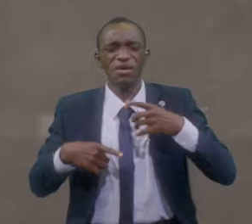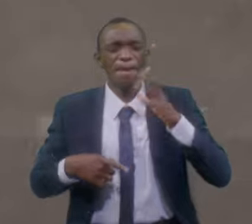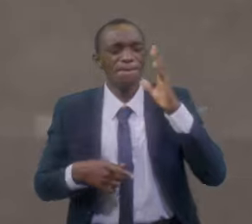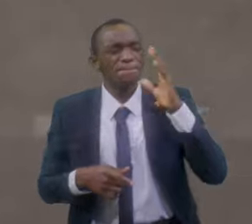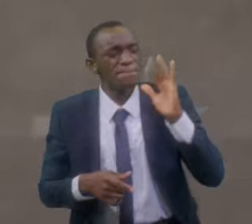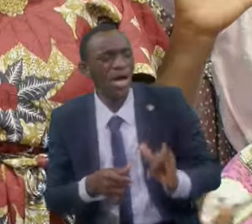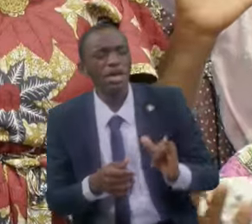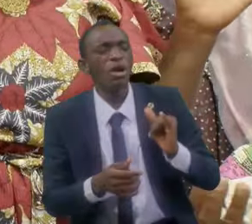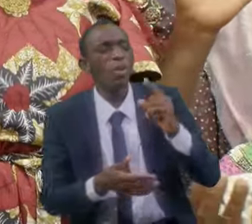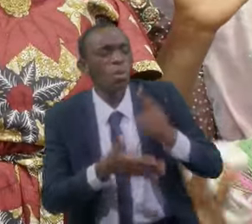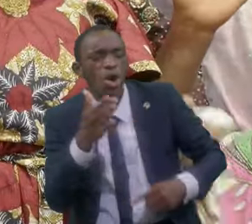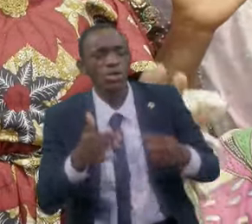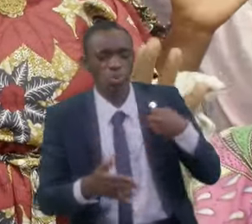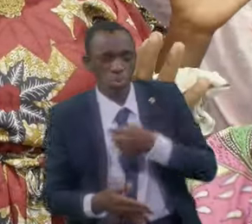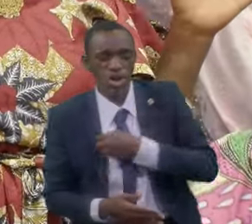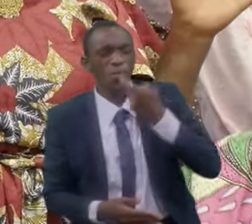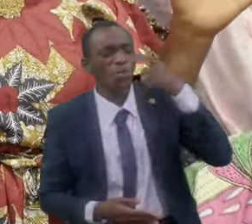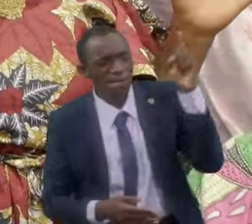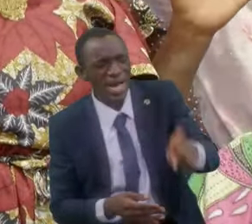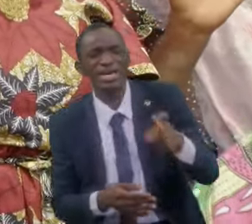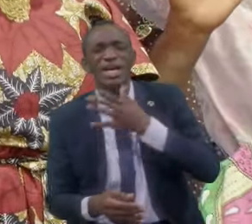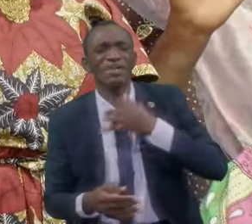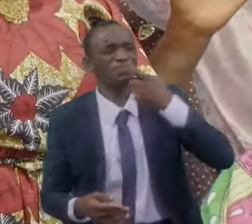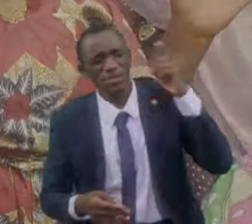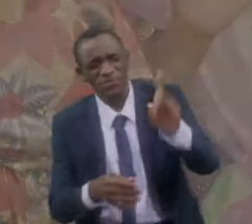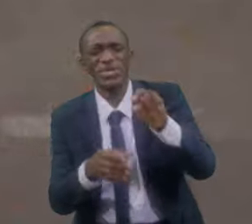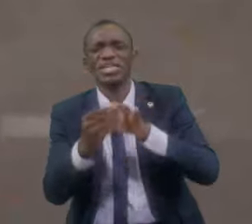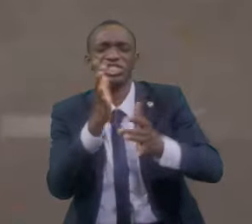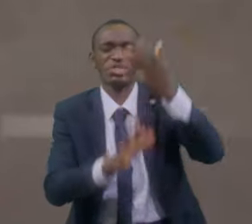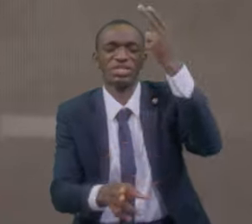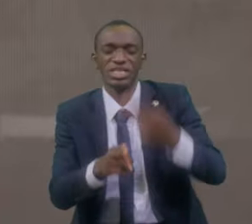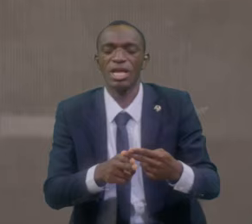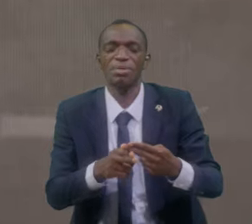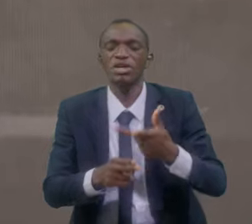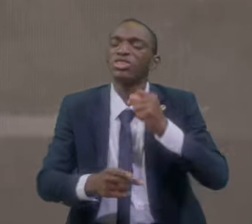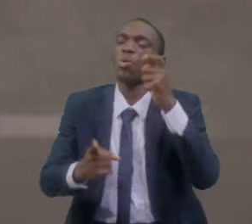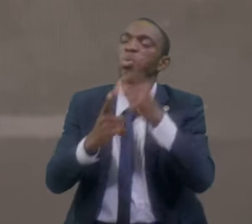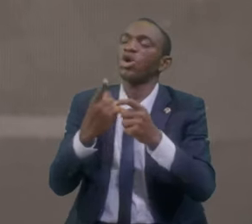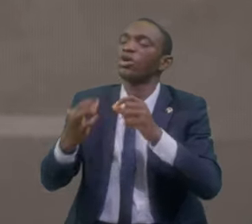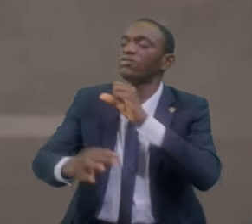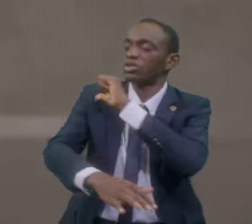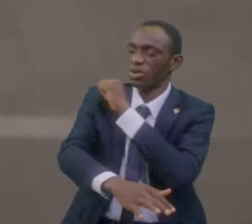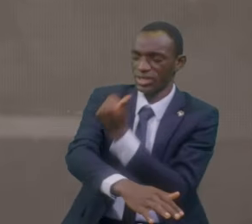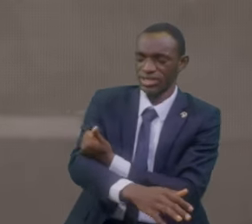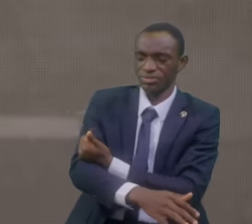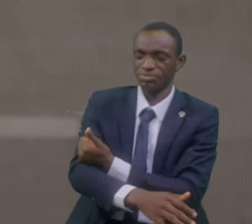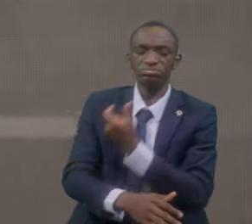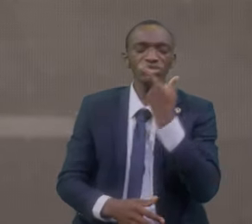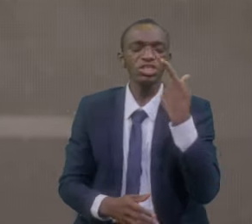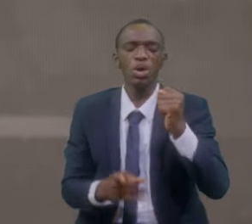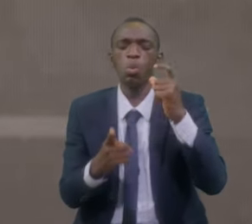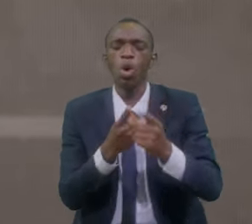in Jesus' name. Amen. The word of authority, the word of